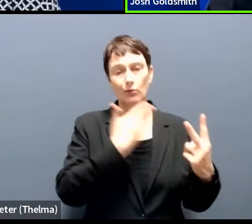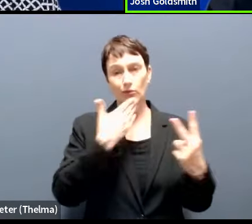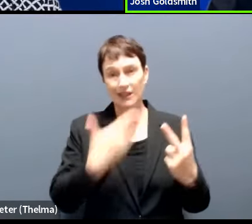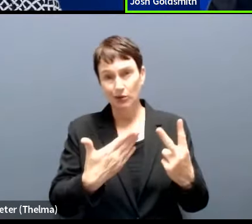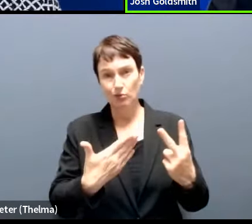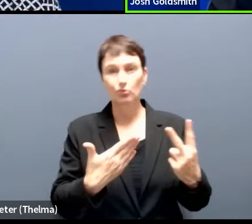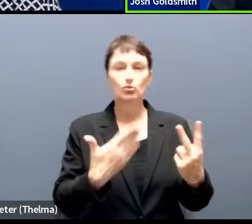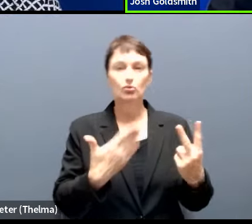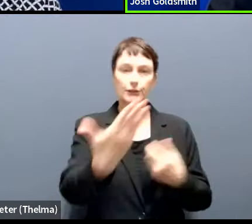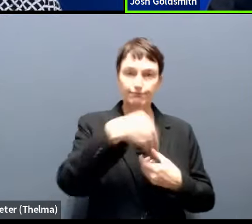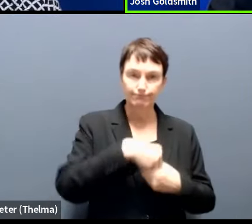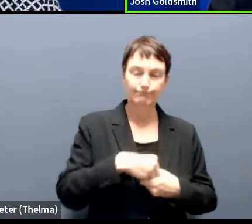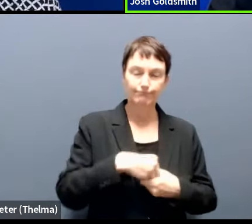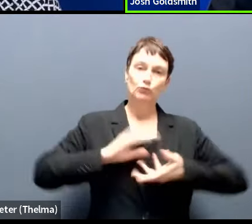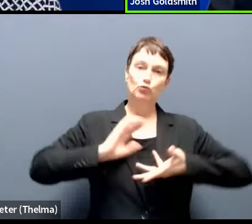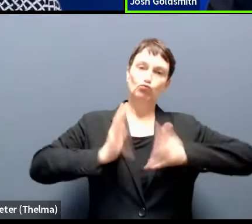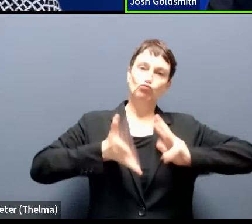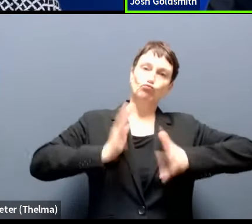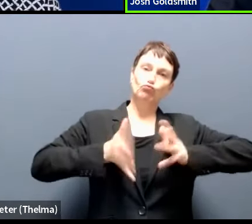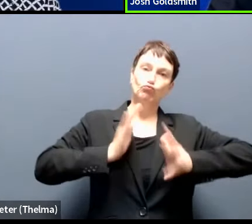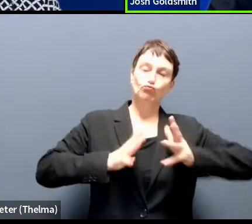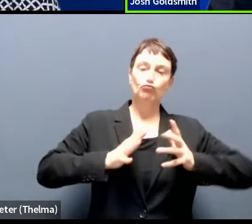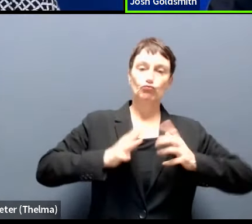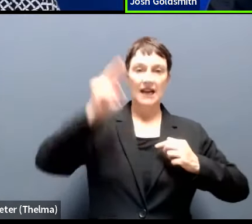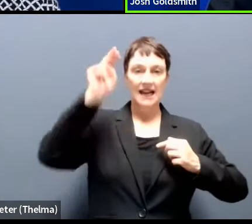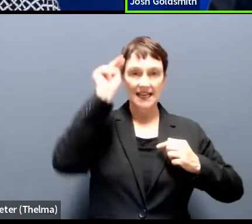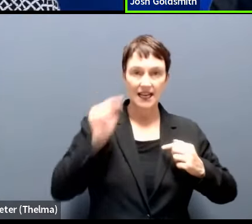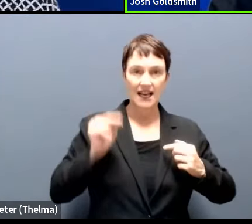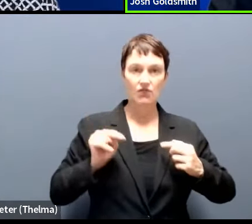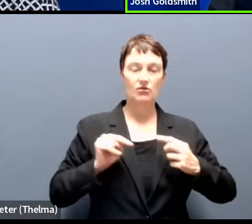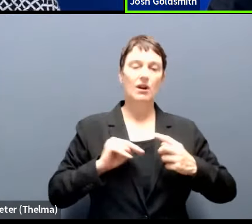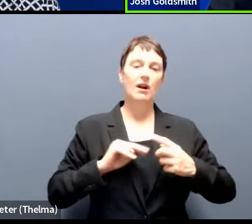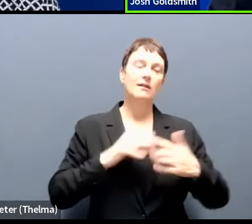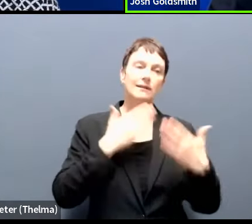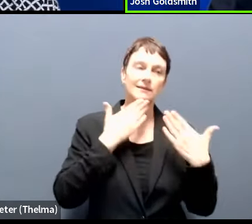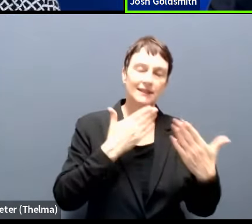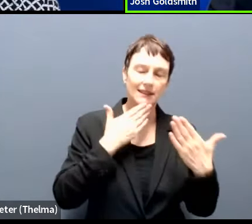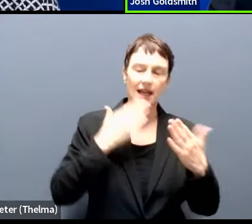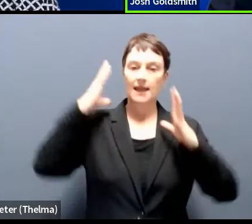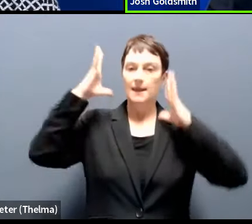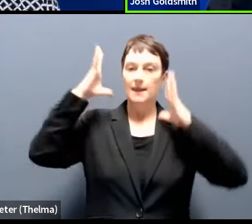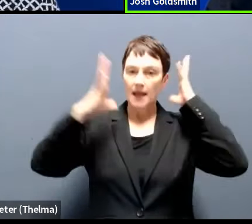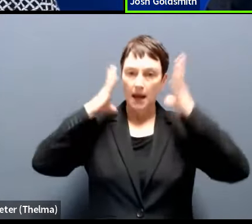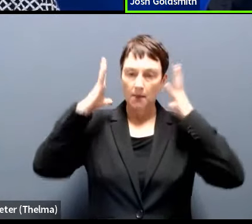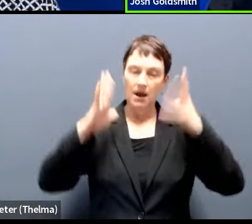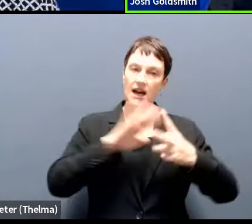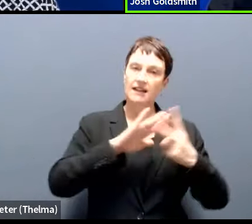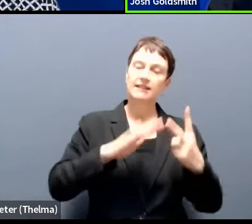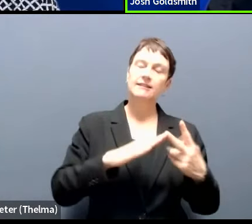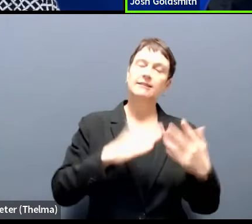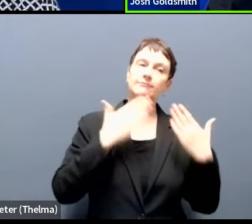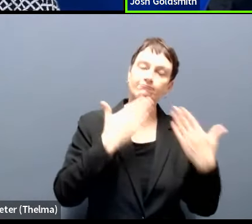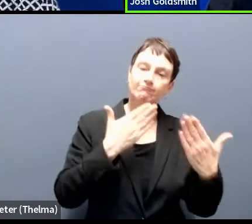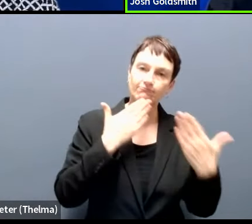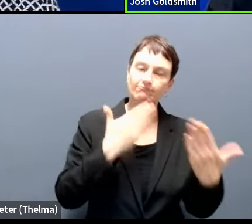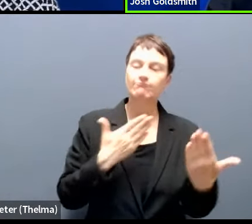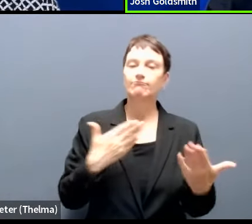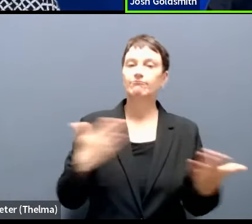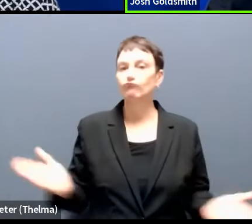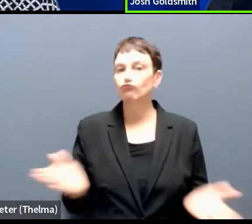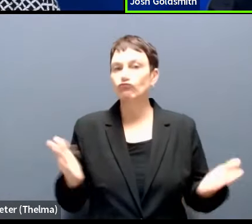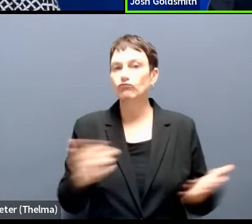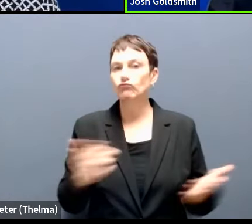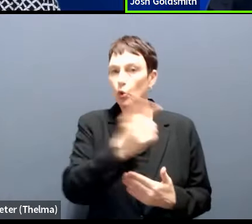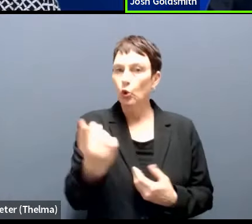Thank you so much, Natasha. Thank you so much, Thelma, for helping us to promote accessibility. We're